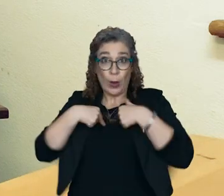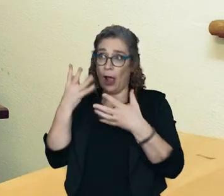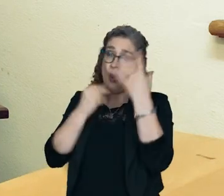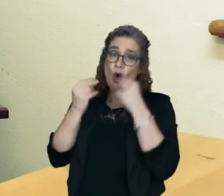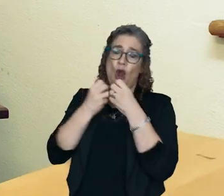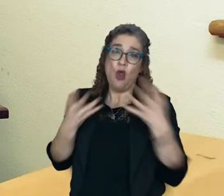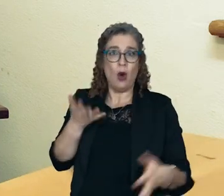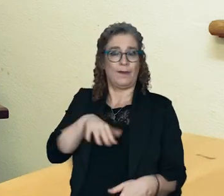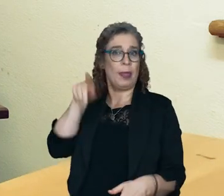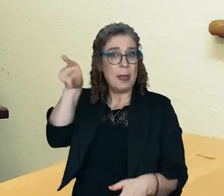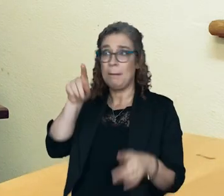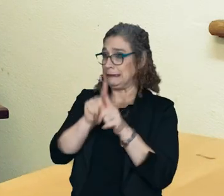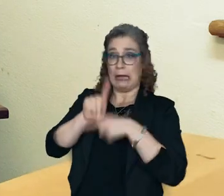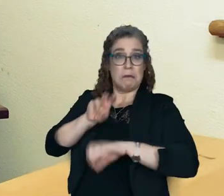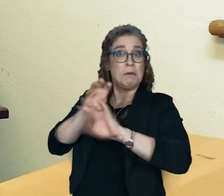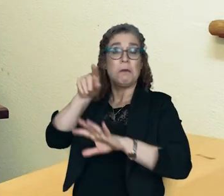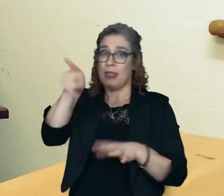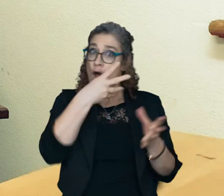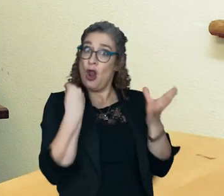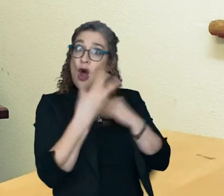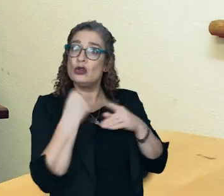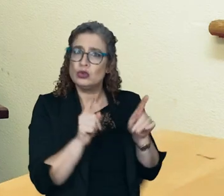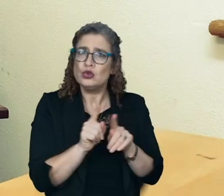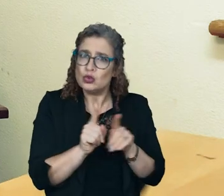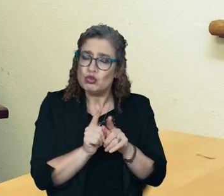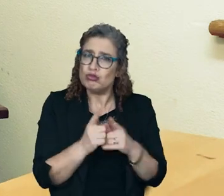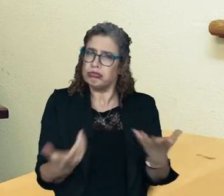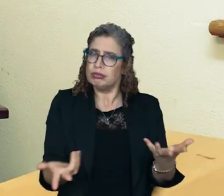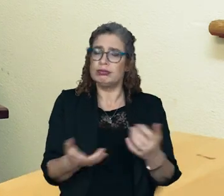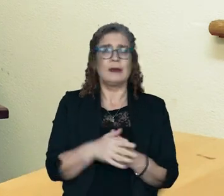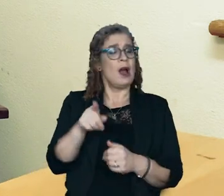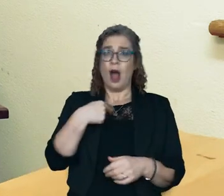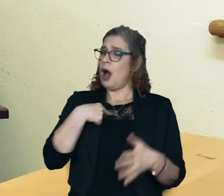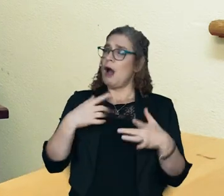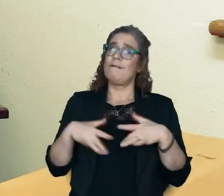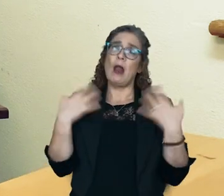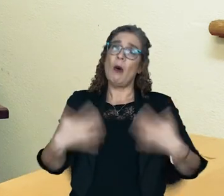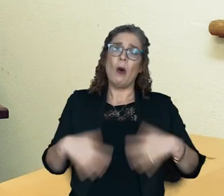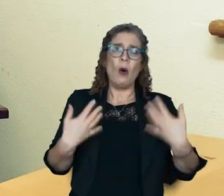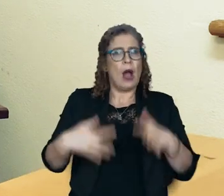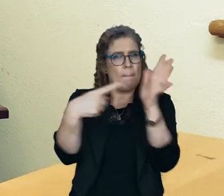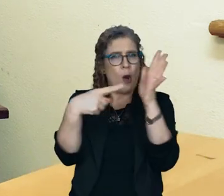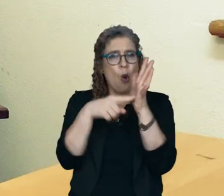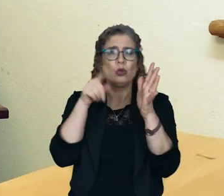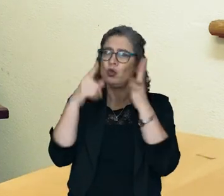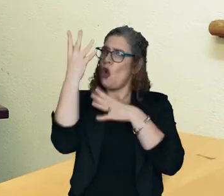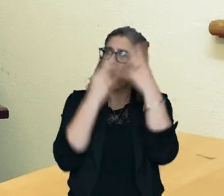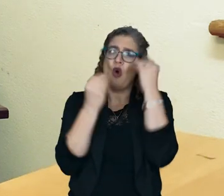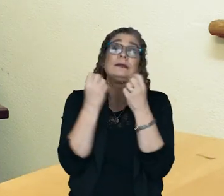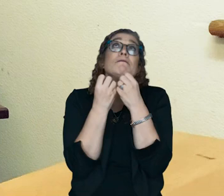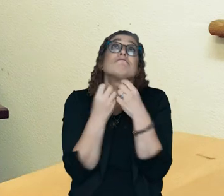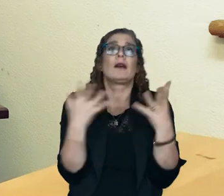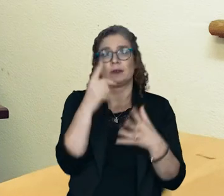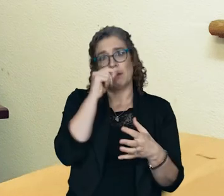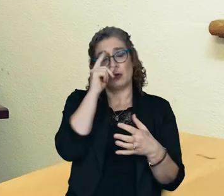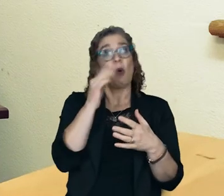mutual understanding. And for me, it's quite important to learn as much as I can from the visits that I make to